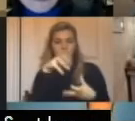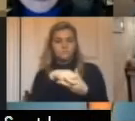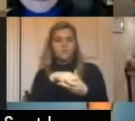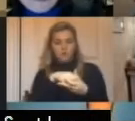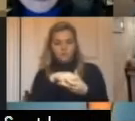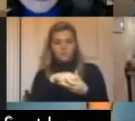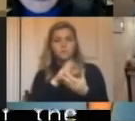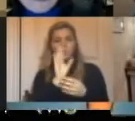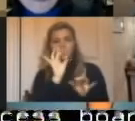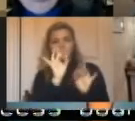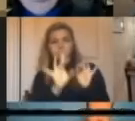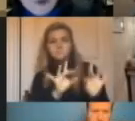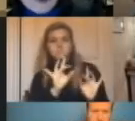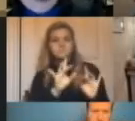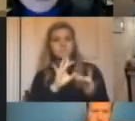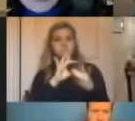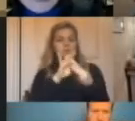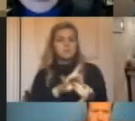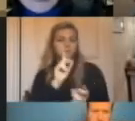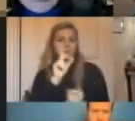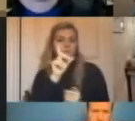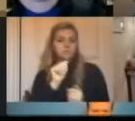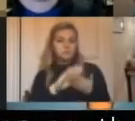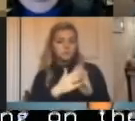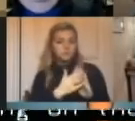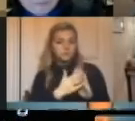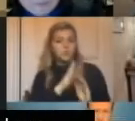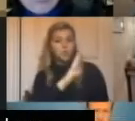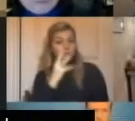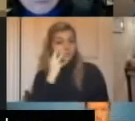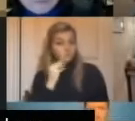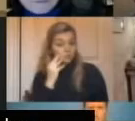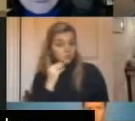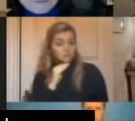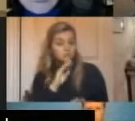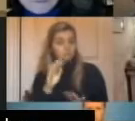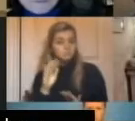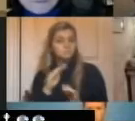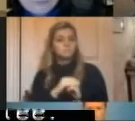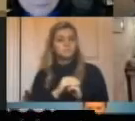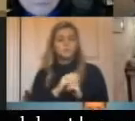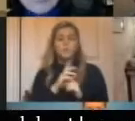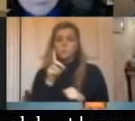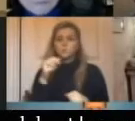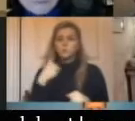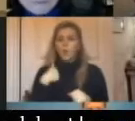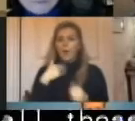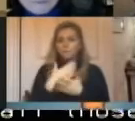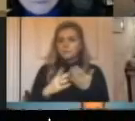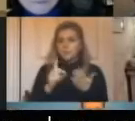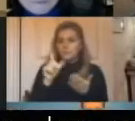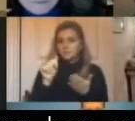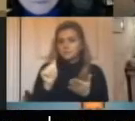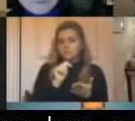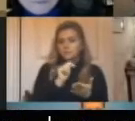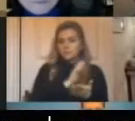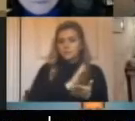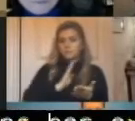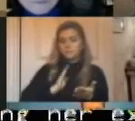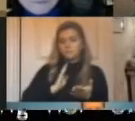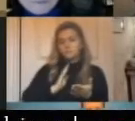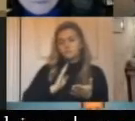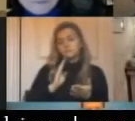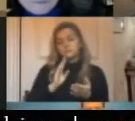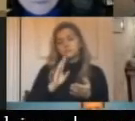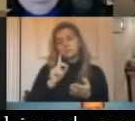we across the board draw from different types of lived experience, I think that would be very